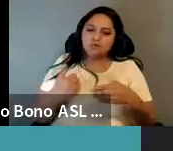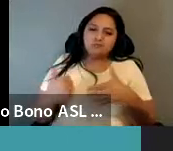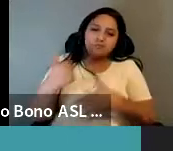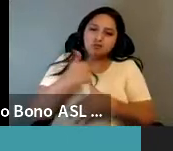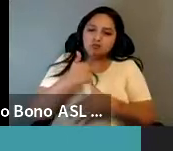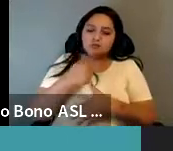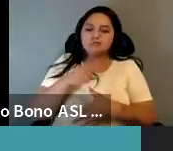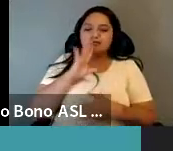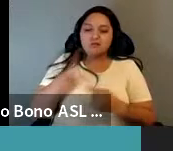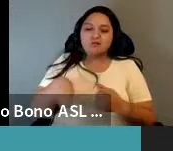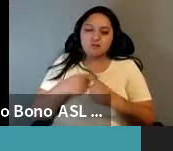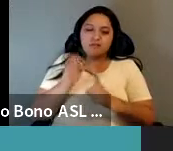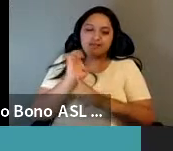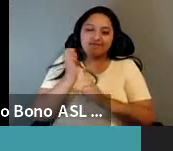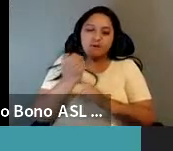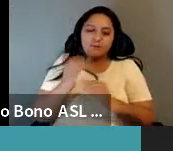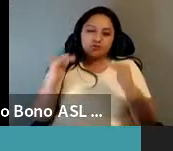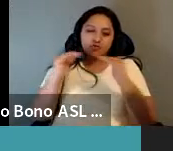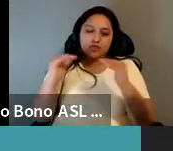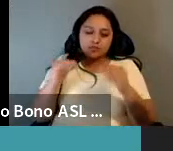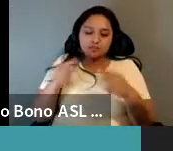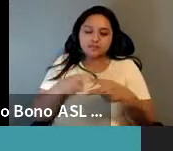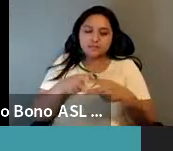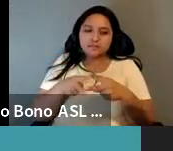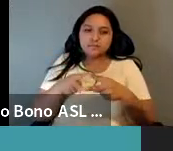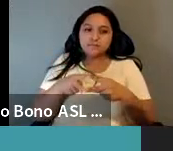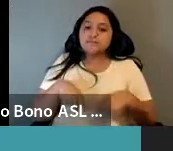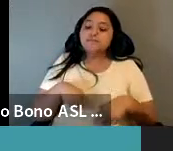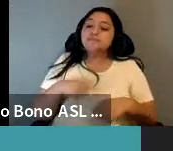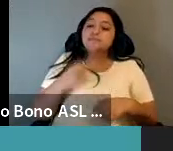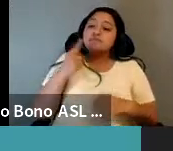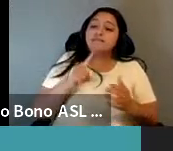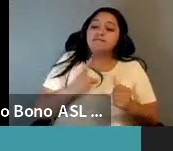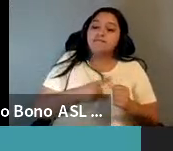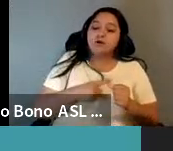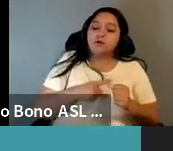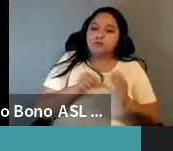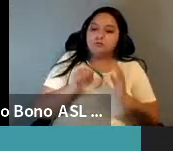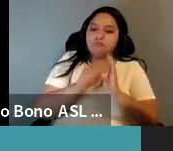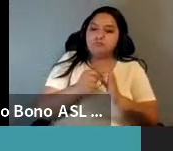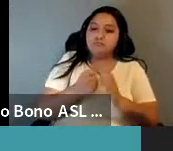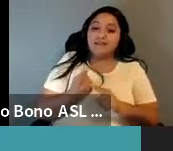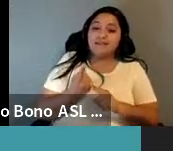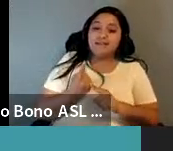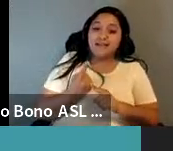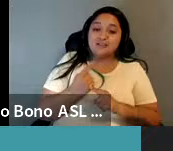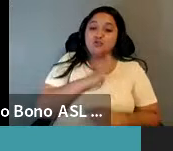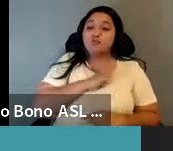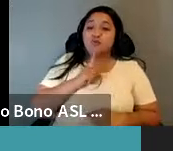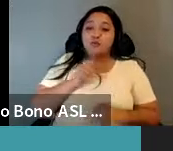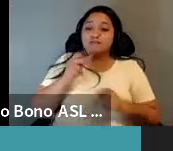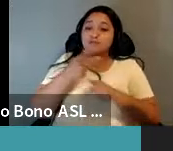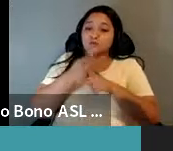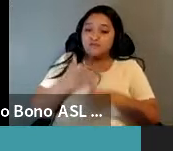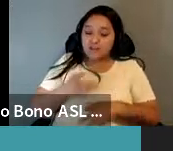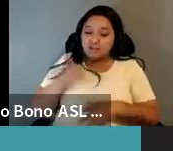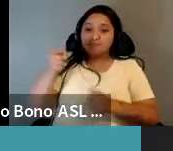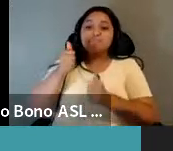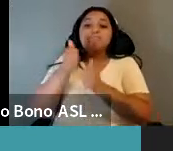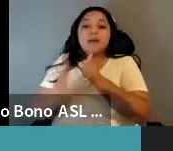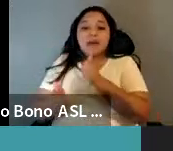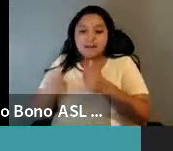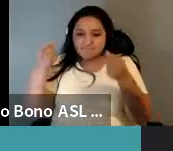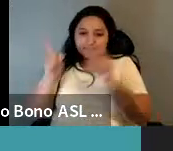justice. And first is that I'd like to highlight that last year, the Board of Supervisors unanimously passed Supervisor Mitchell's motion to end